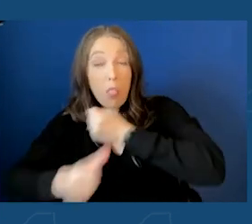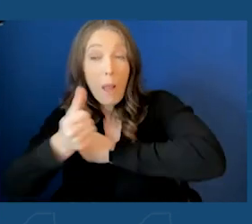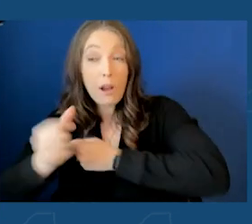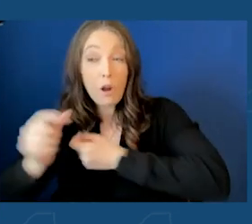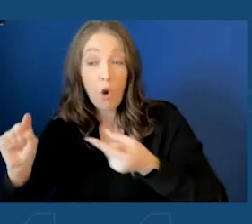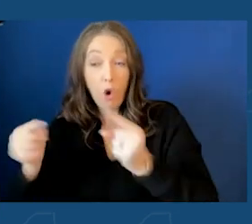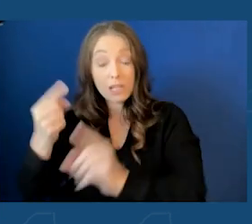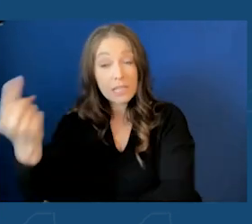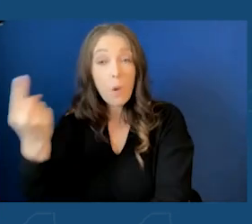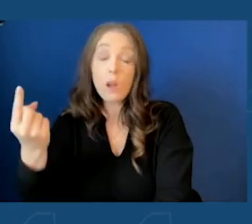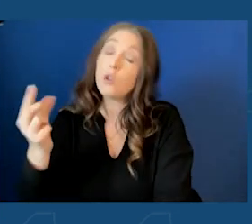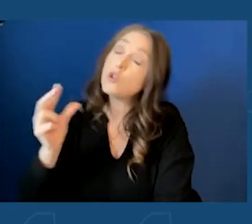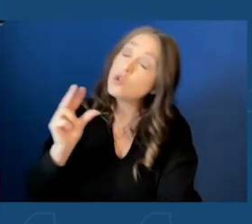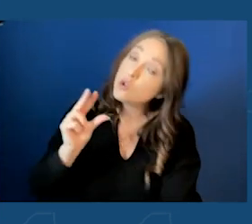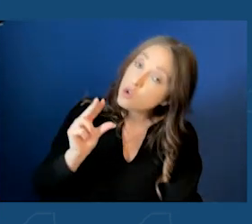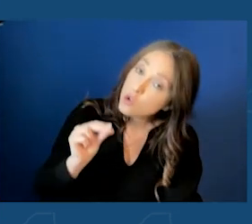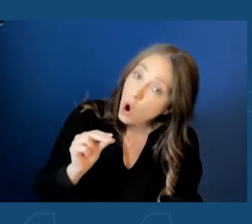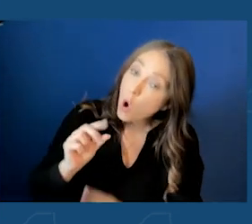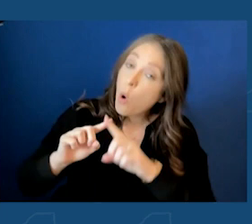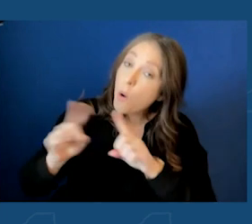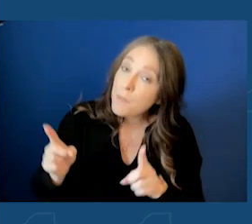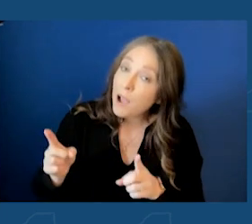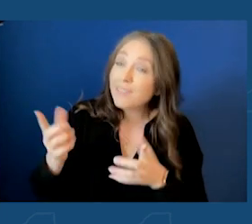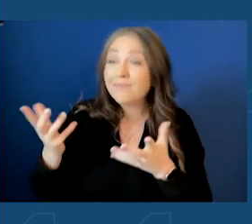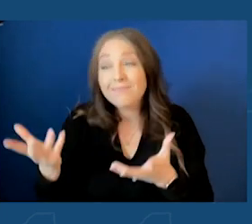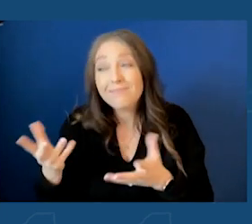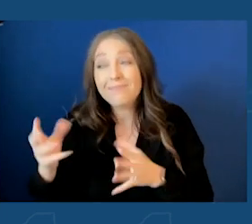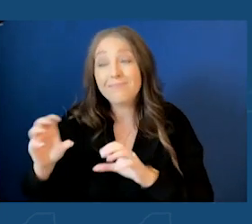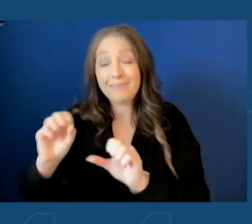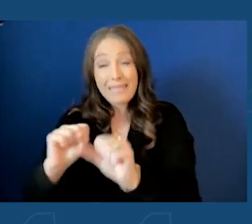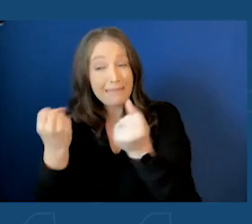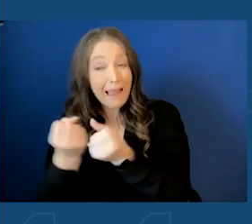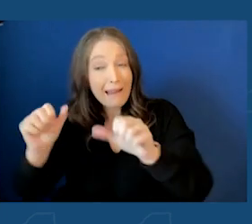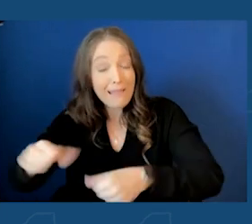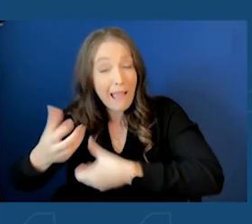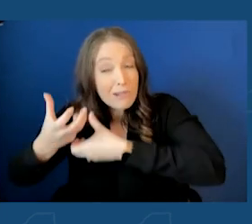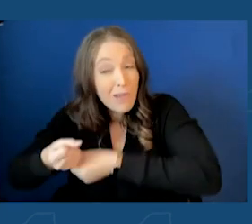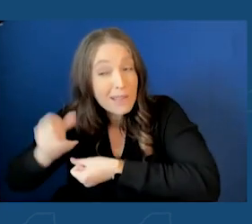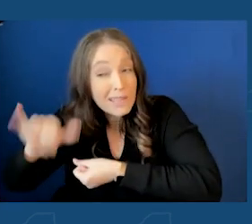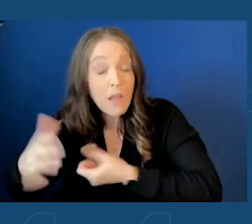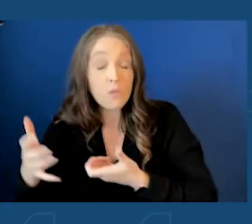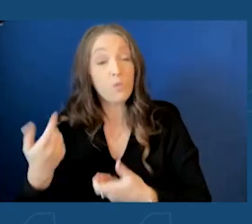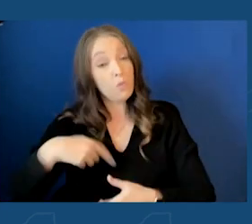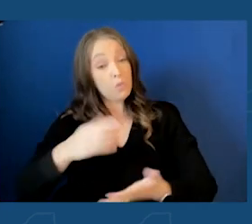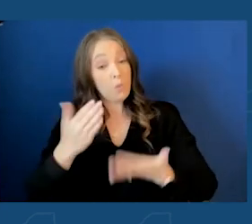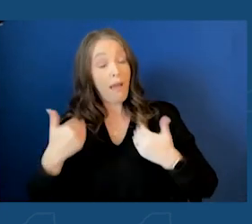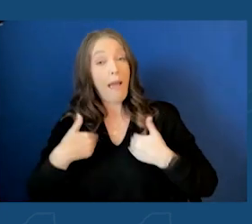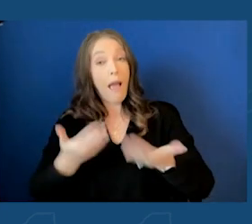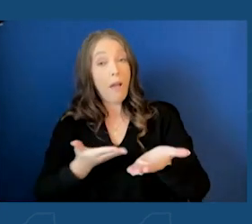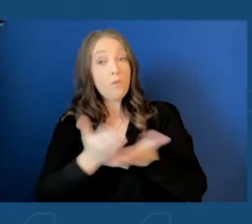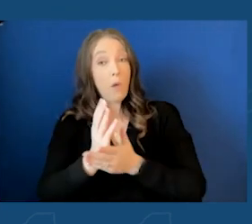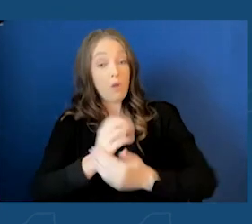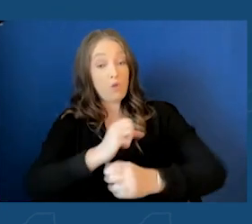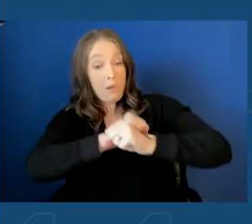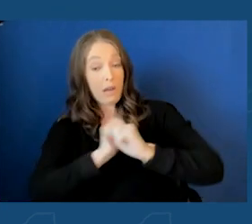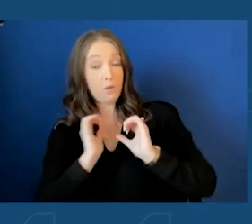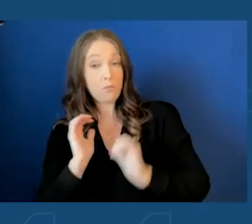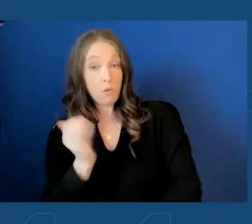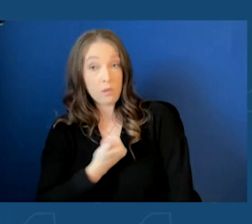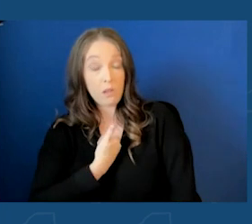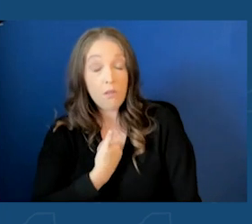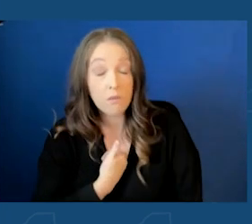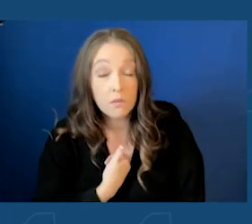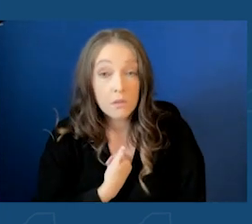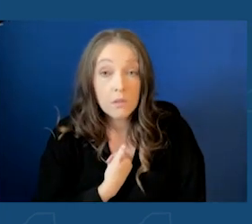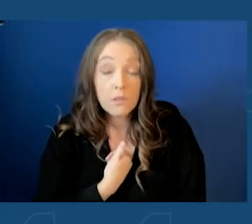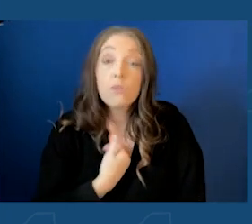says that can society trust that as well? And we have a right to protect ourselves as a society. So we have created an opportunity